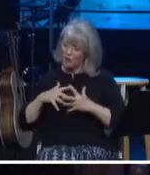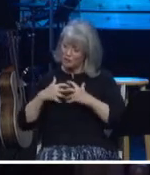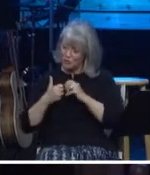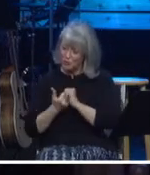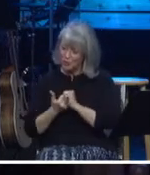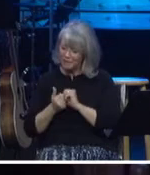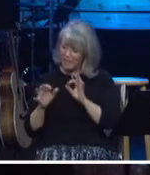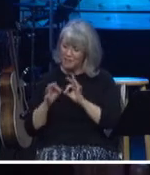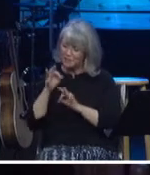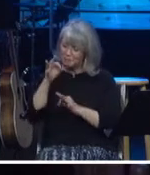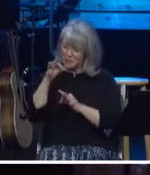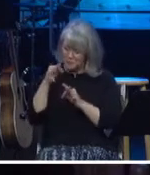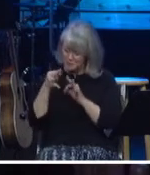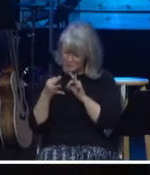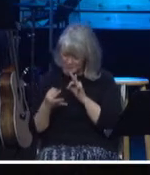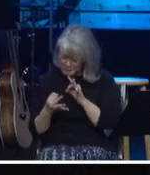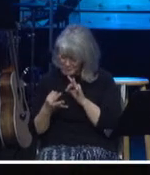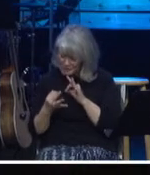spirit.